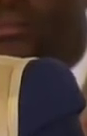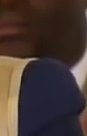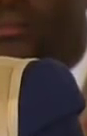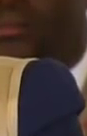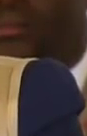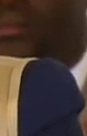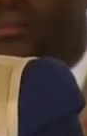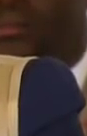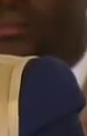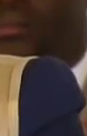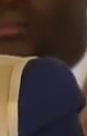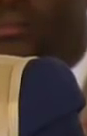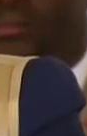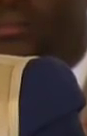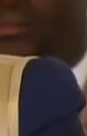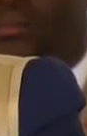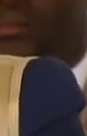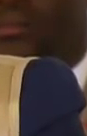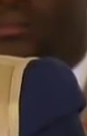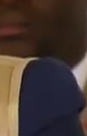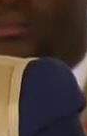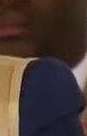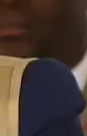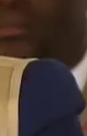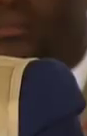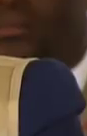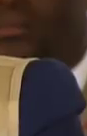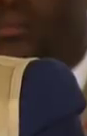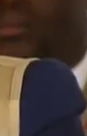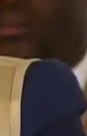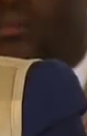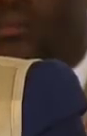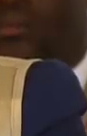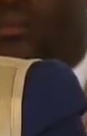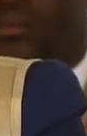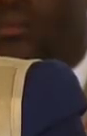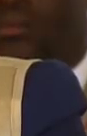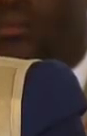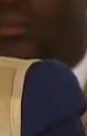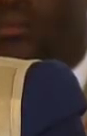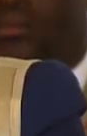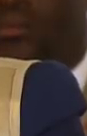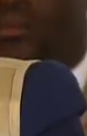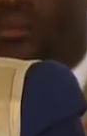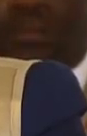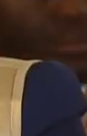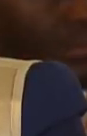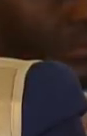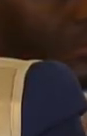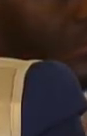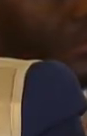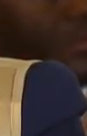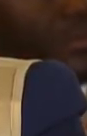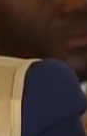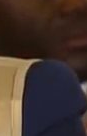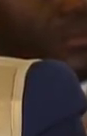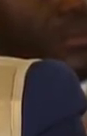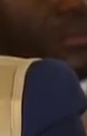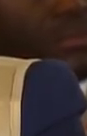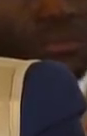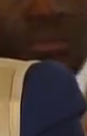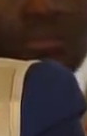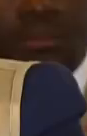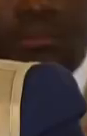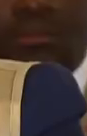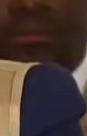there. But right now, you say if every country should use electronic voting, well,